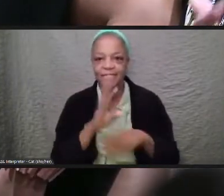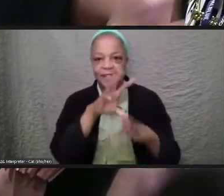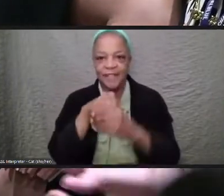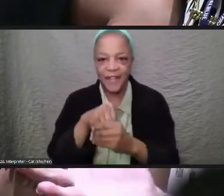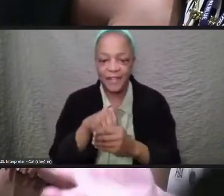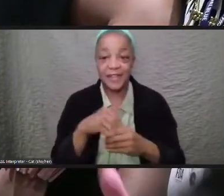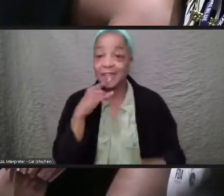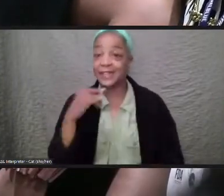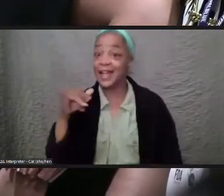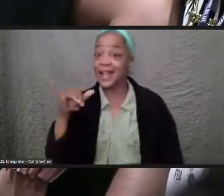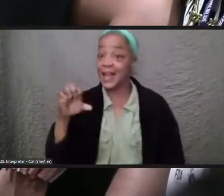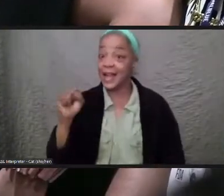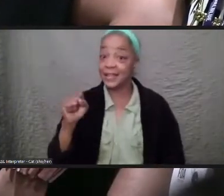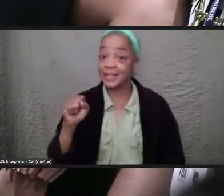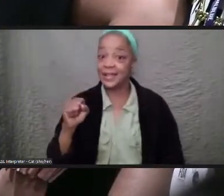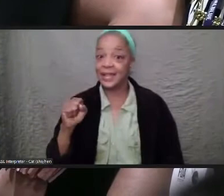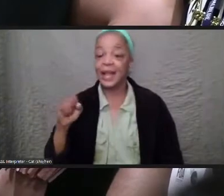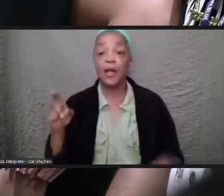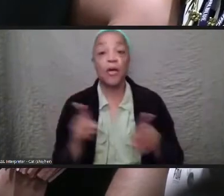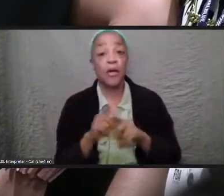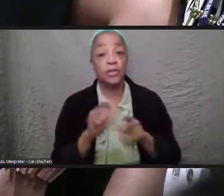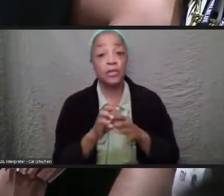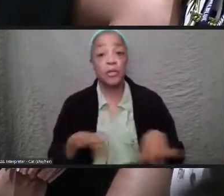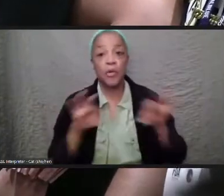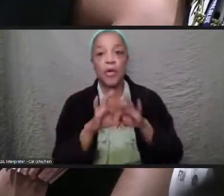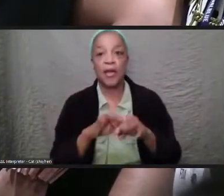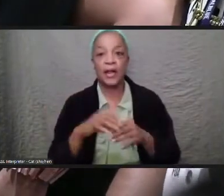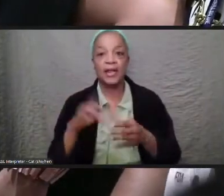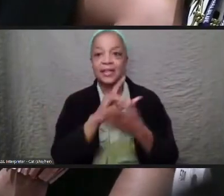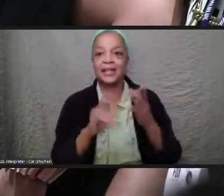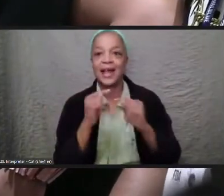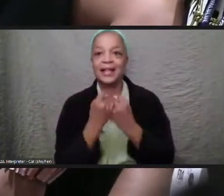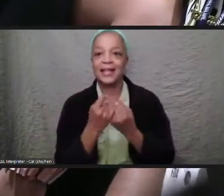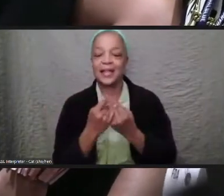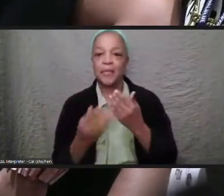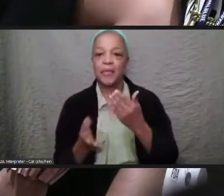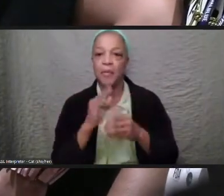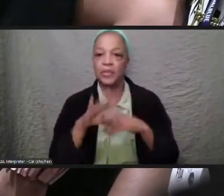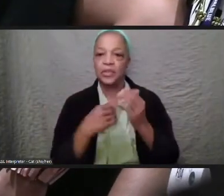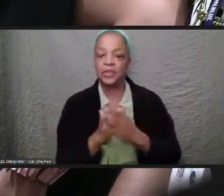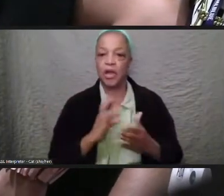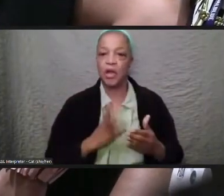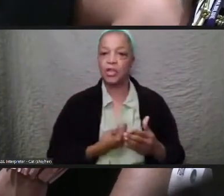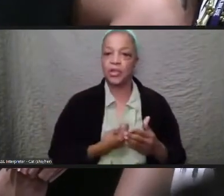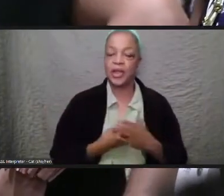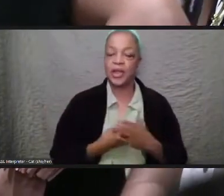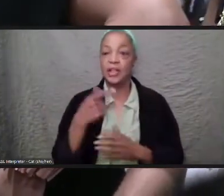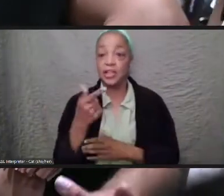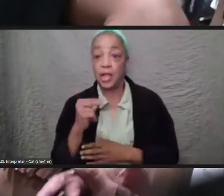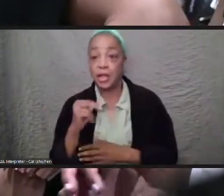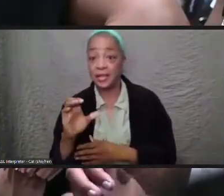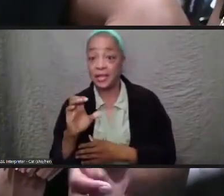having like a mostly trans design team, you know, and gender non-conforming director.